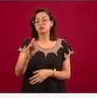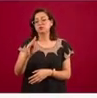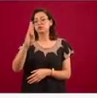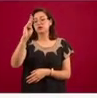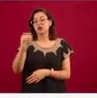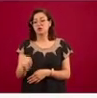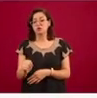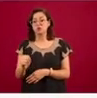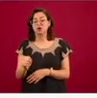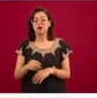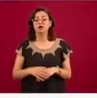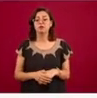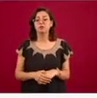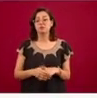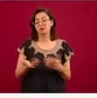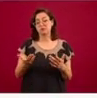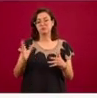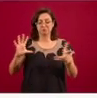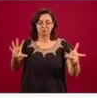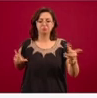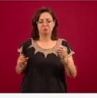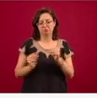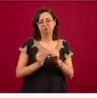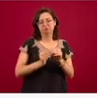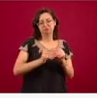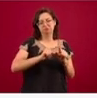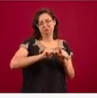And finally, we have the epidemic curve